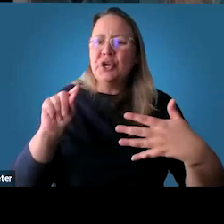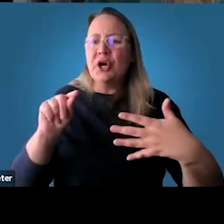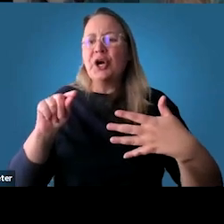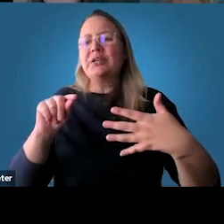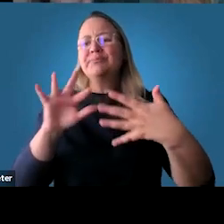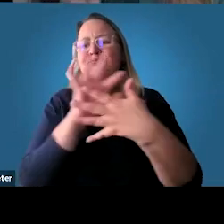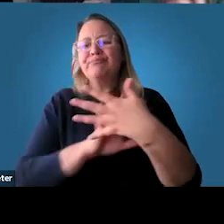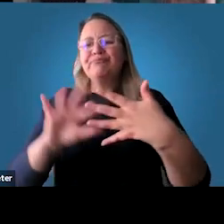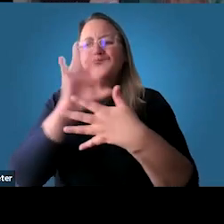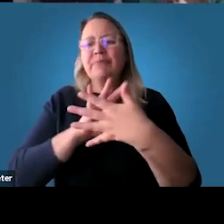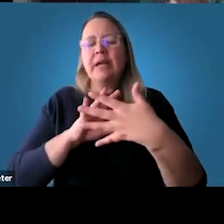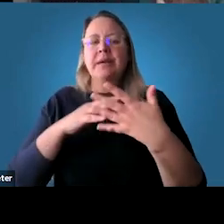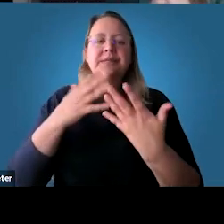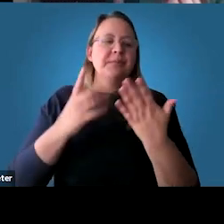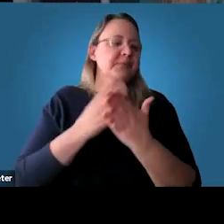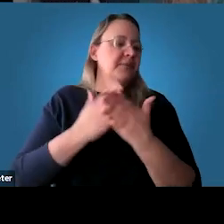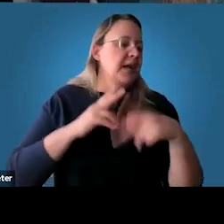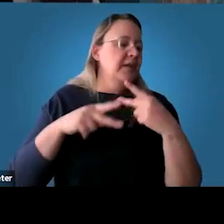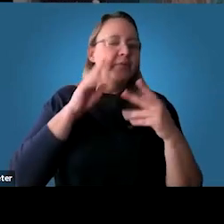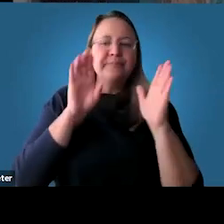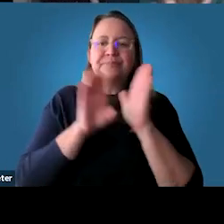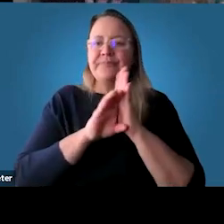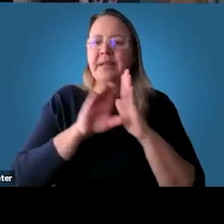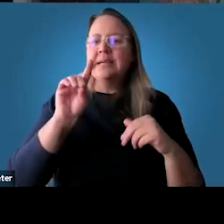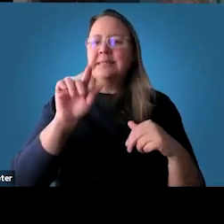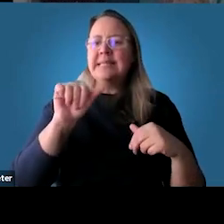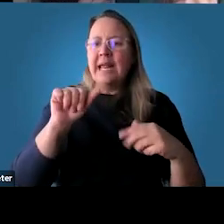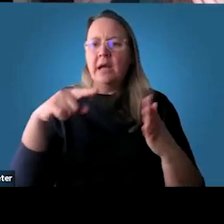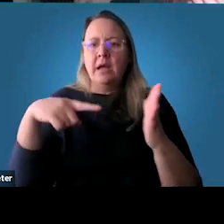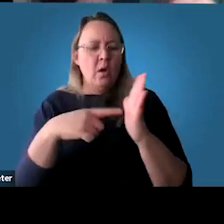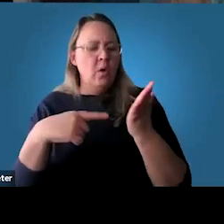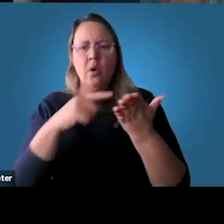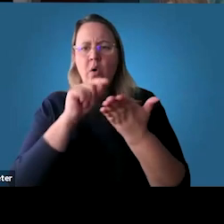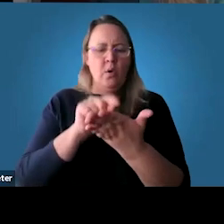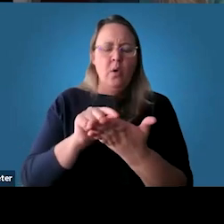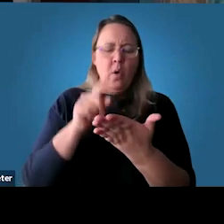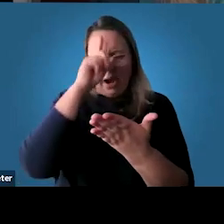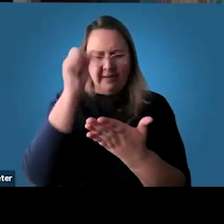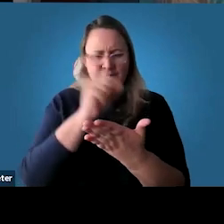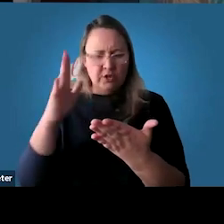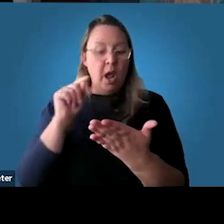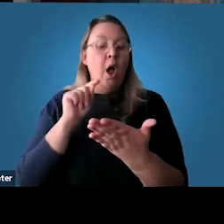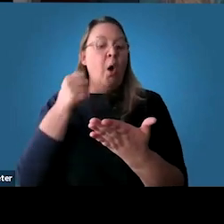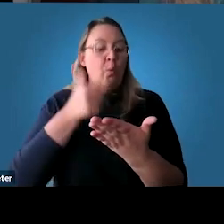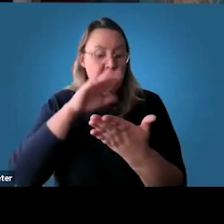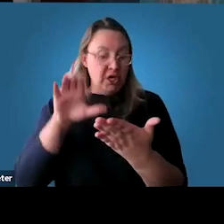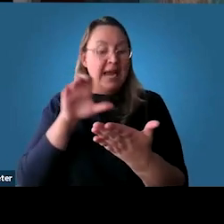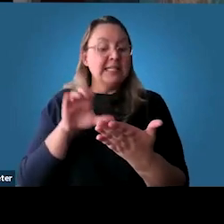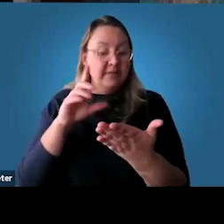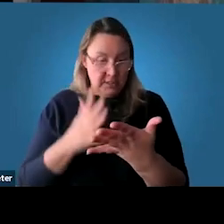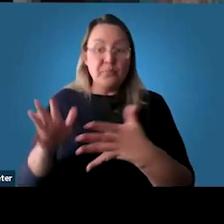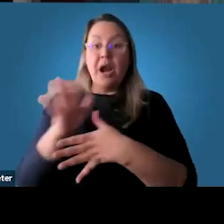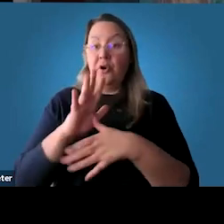months plotted out, or some sort of date reference so that I can visualize what activities get